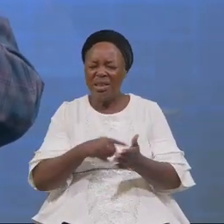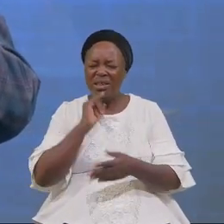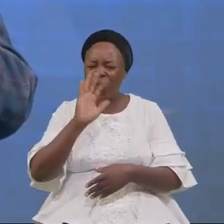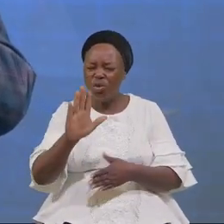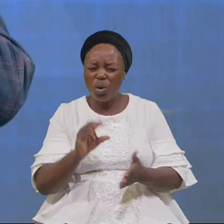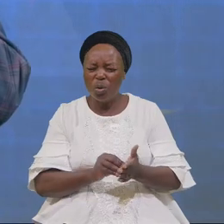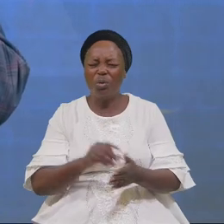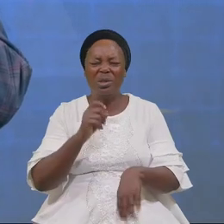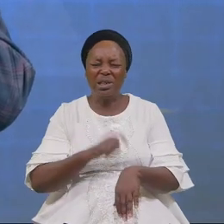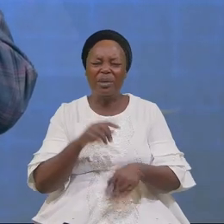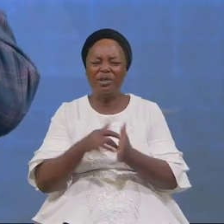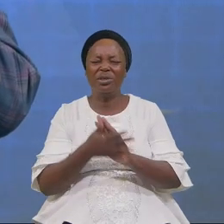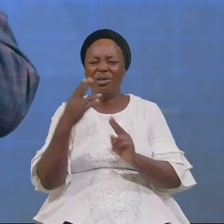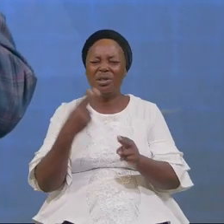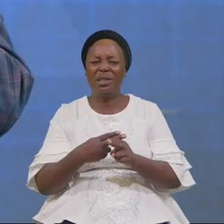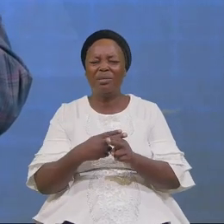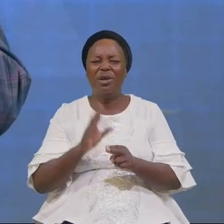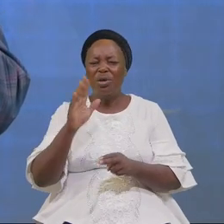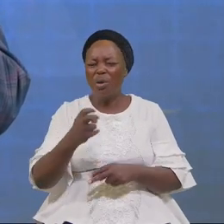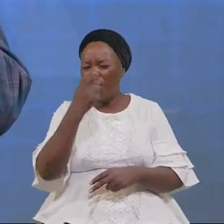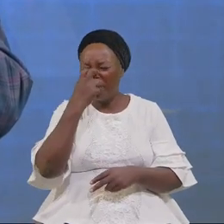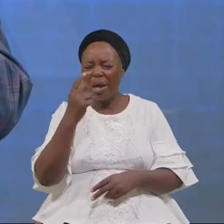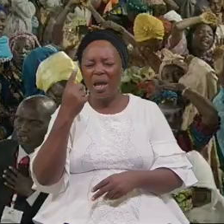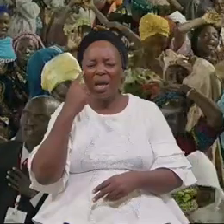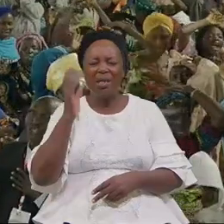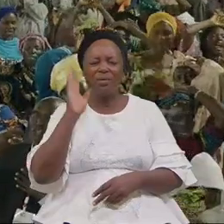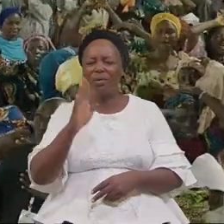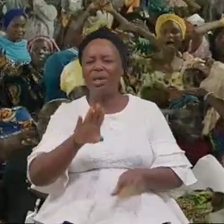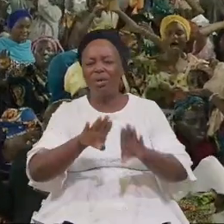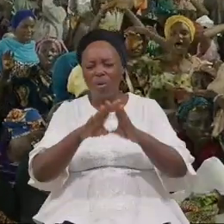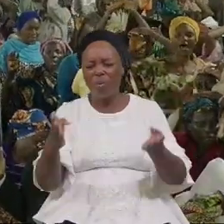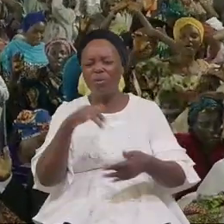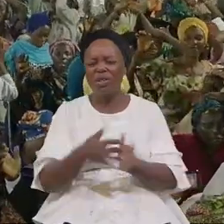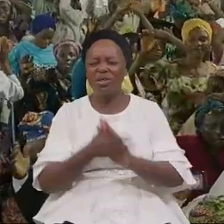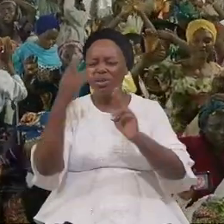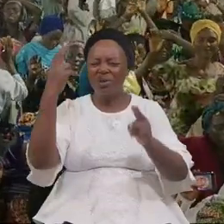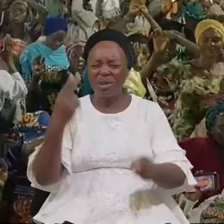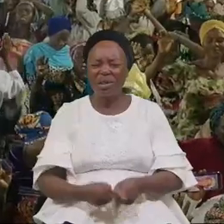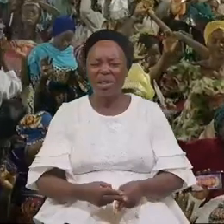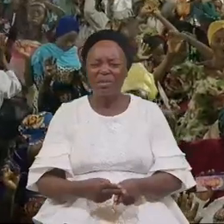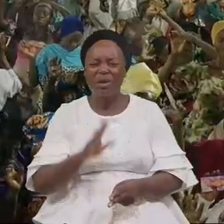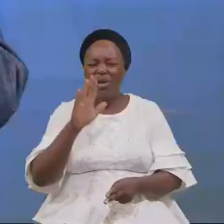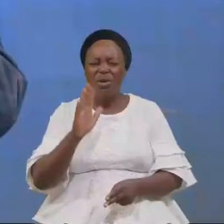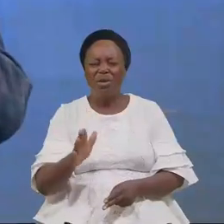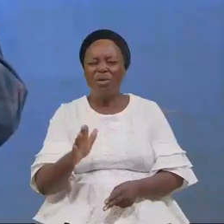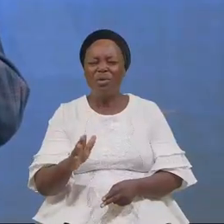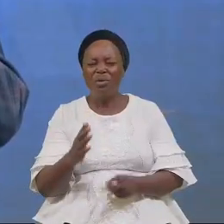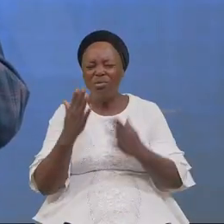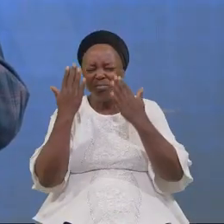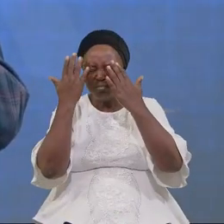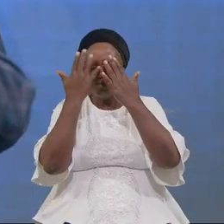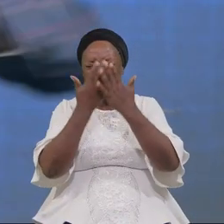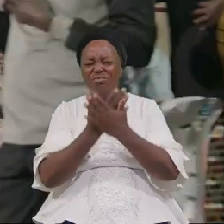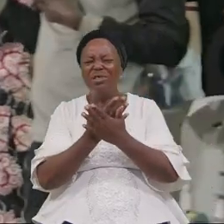Your blind eyes will open. your dim sight were